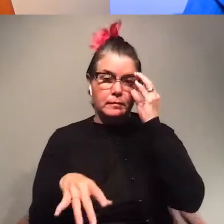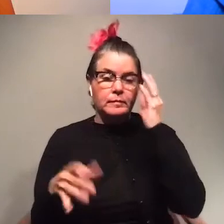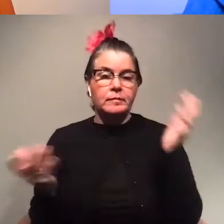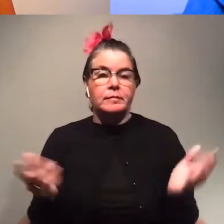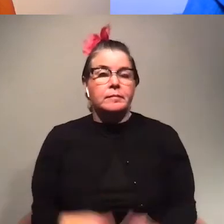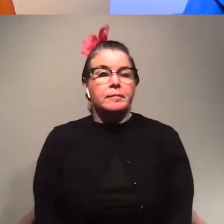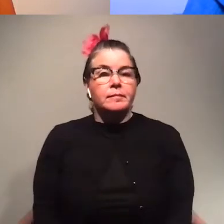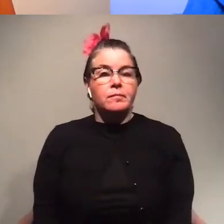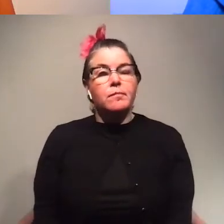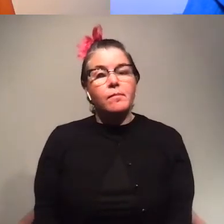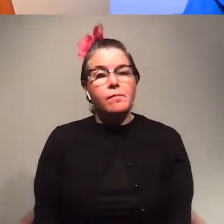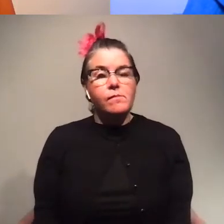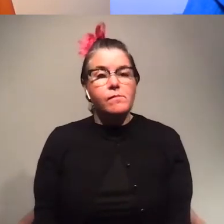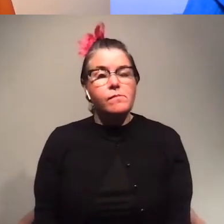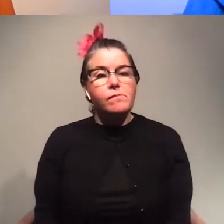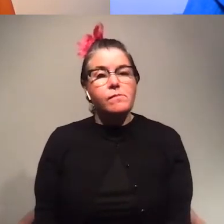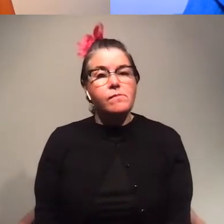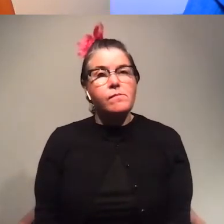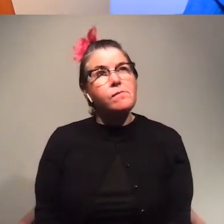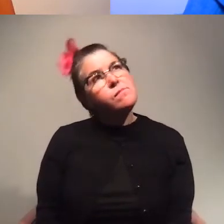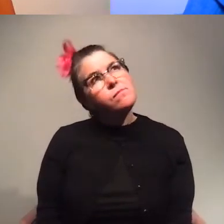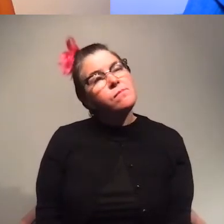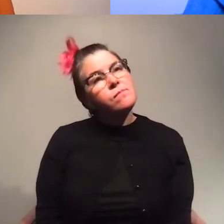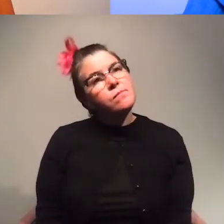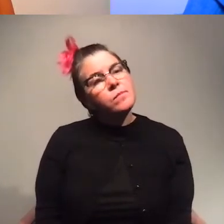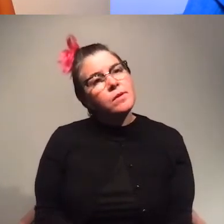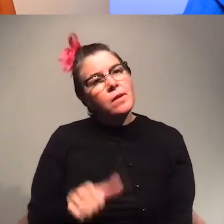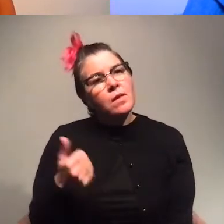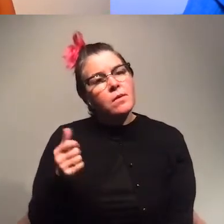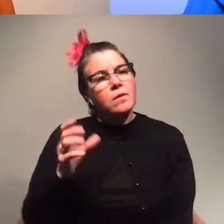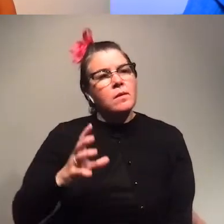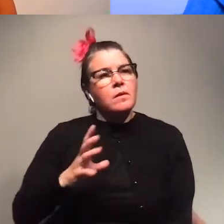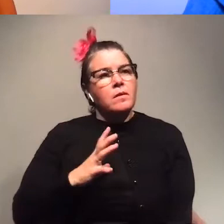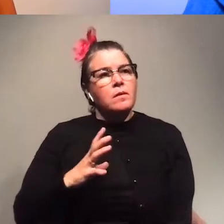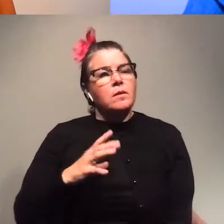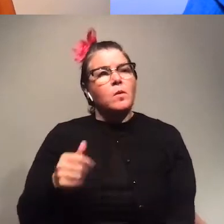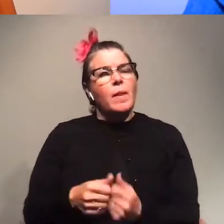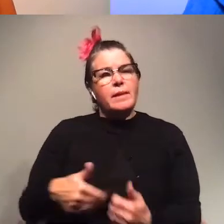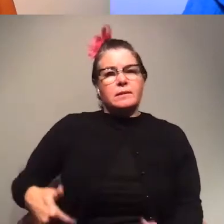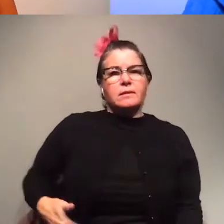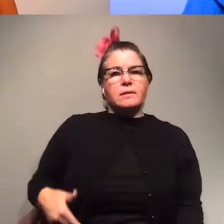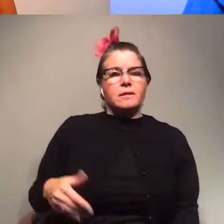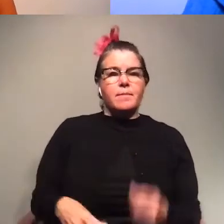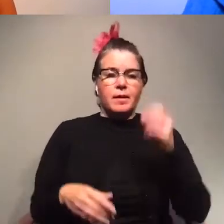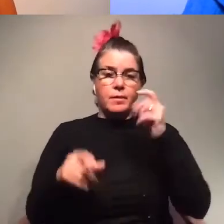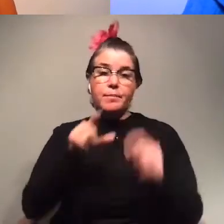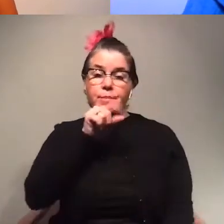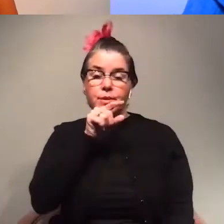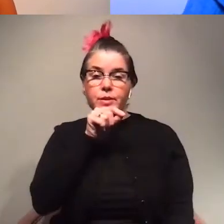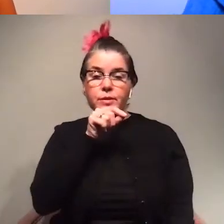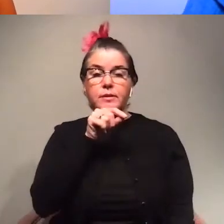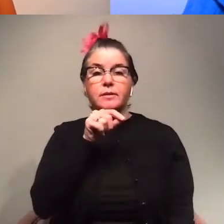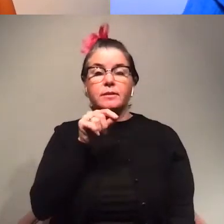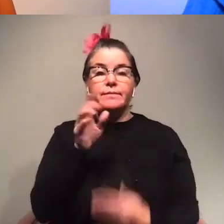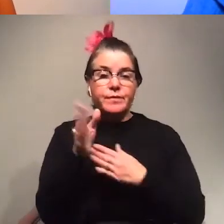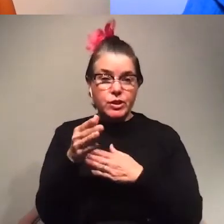a, let's see, what's another one? Okay, is with a stomach. So birds and